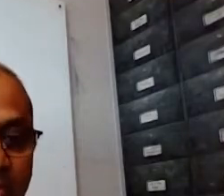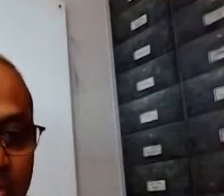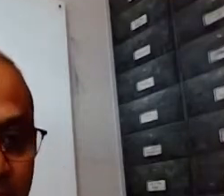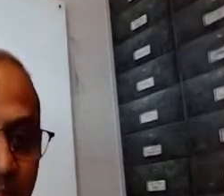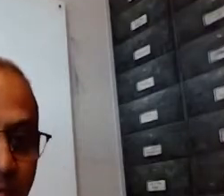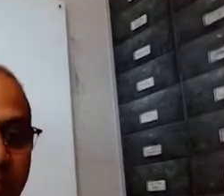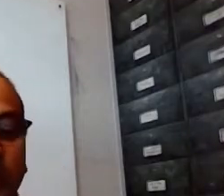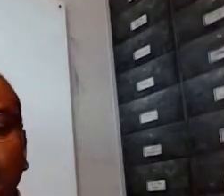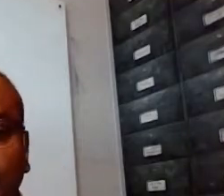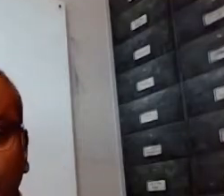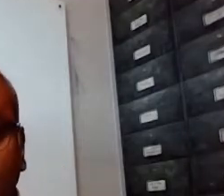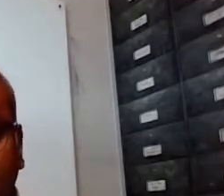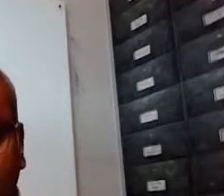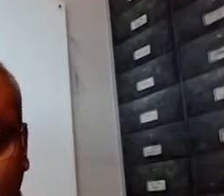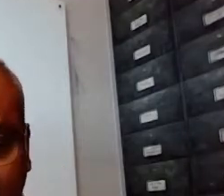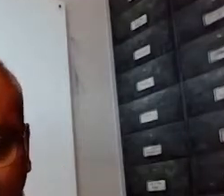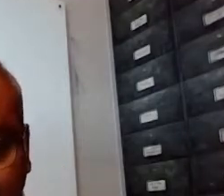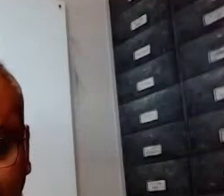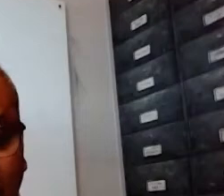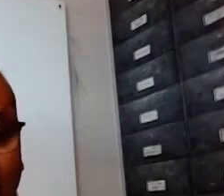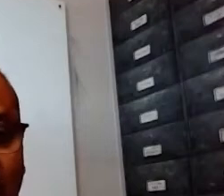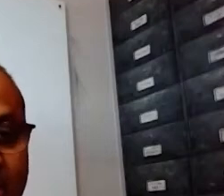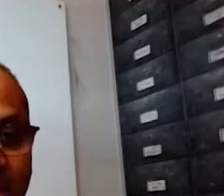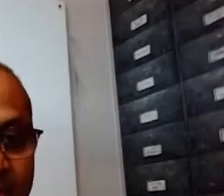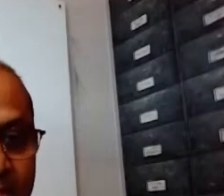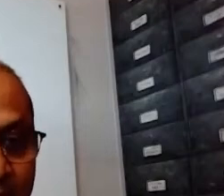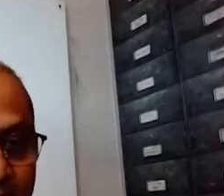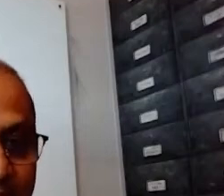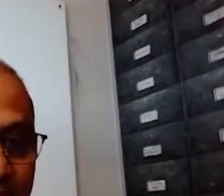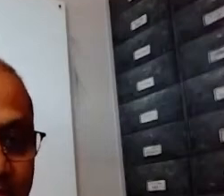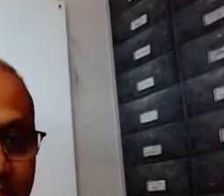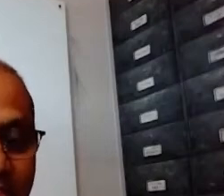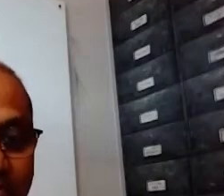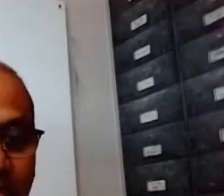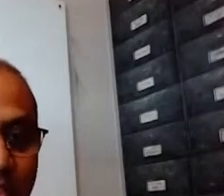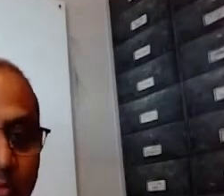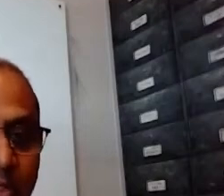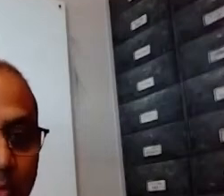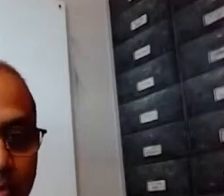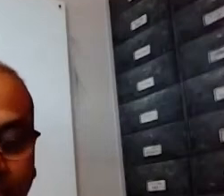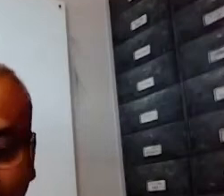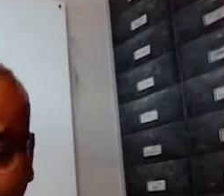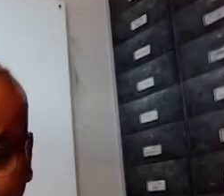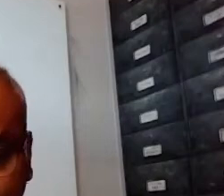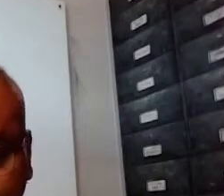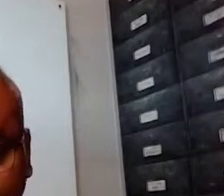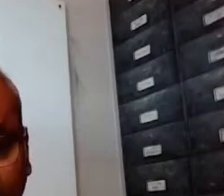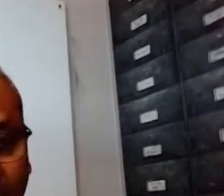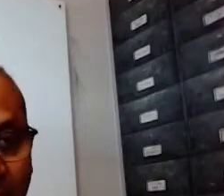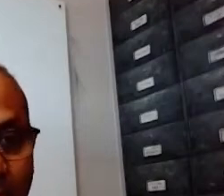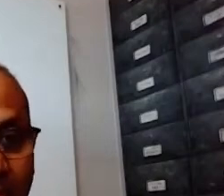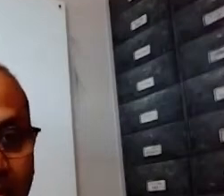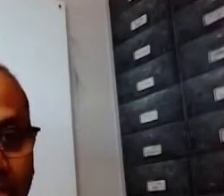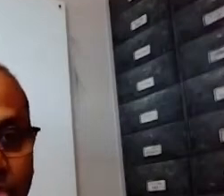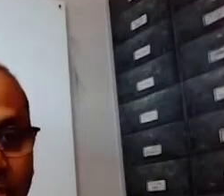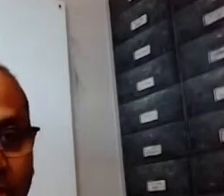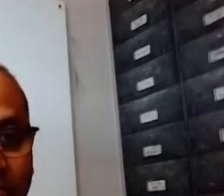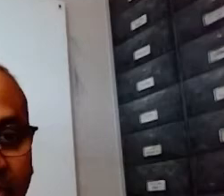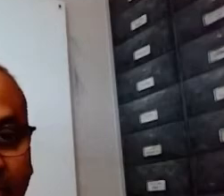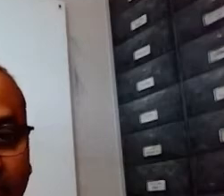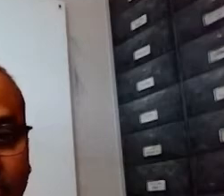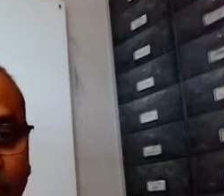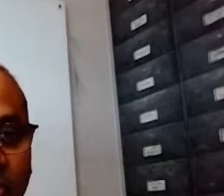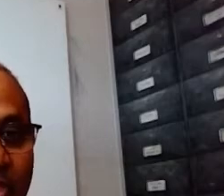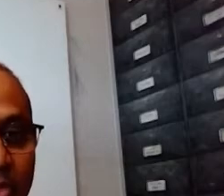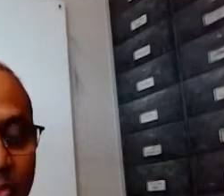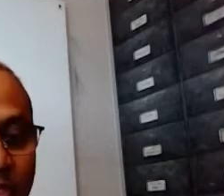about Tyman. Tyman is a London Stock Exchange listed company. We operate in North America, Europe, and Asia.